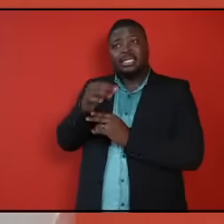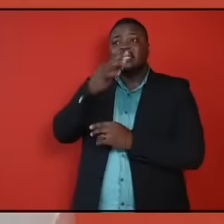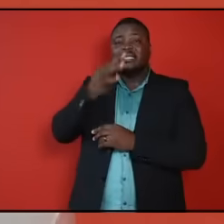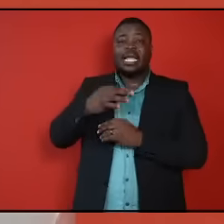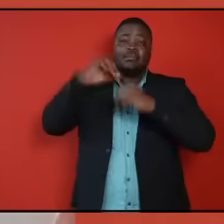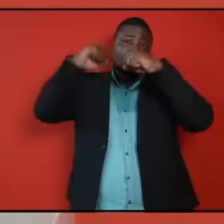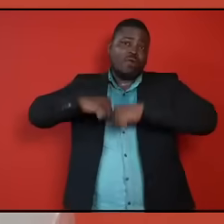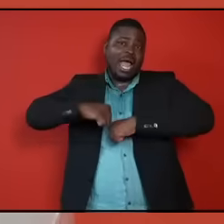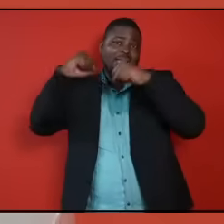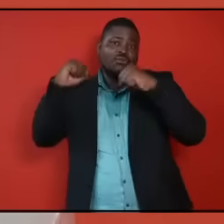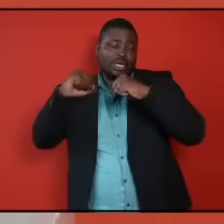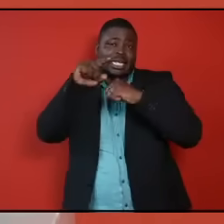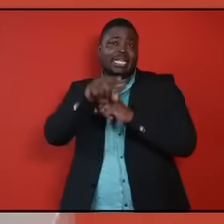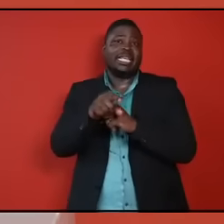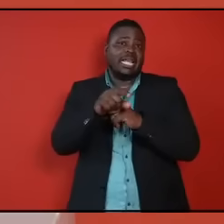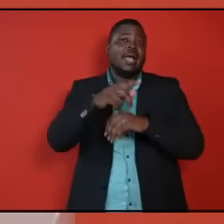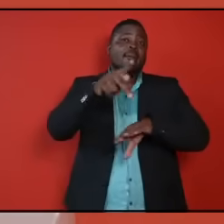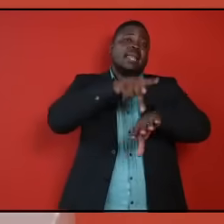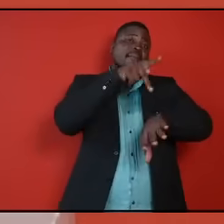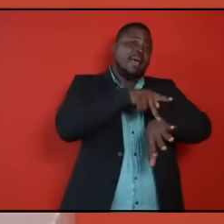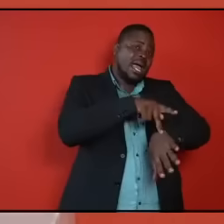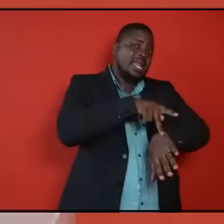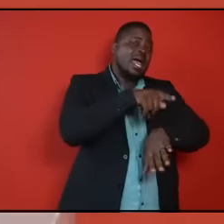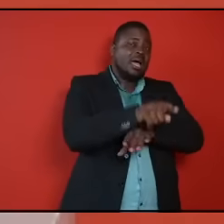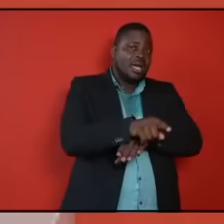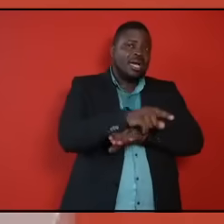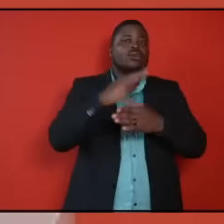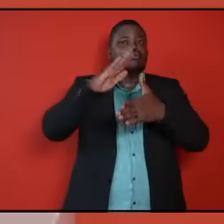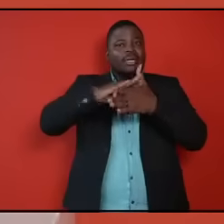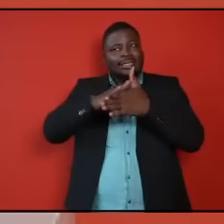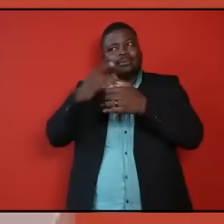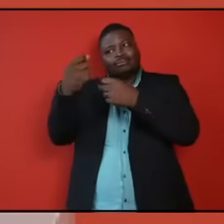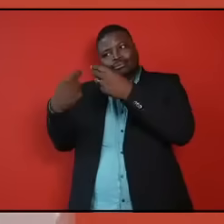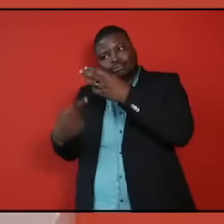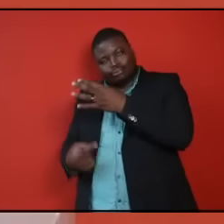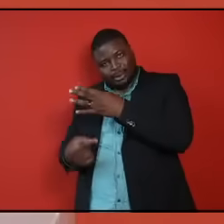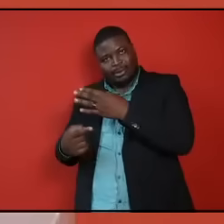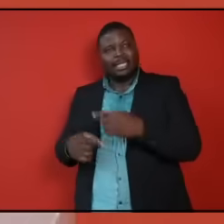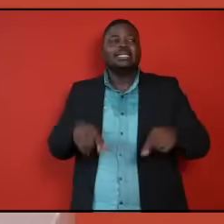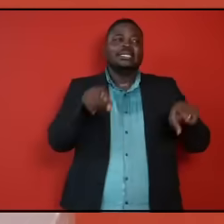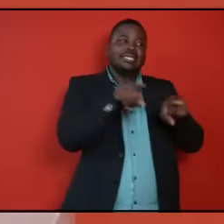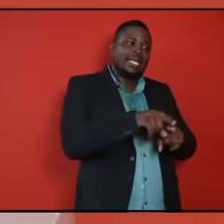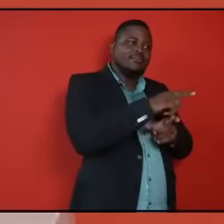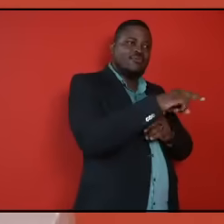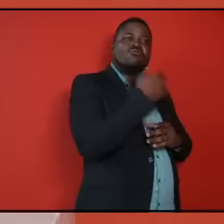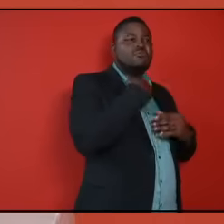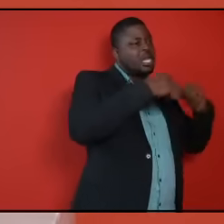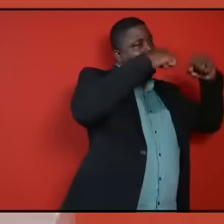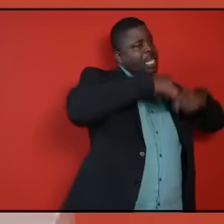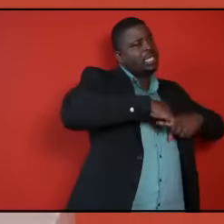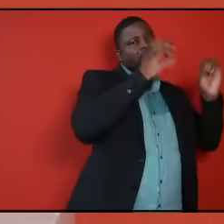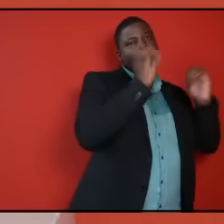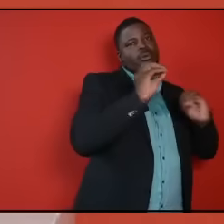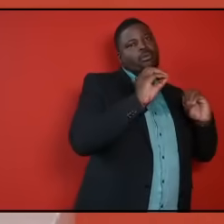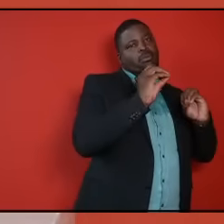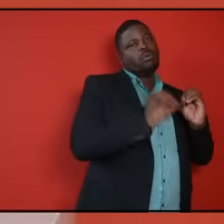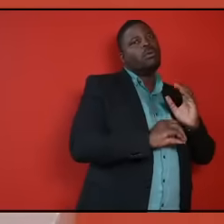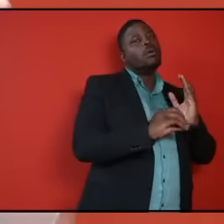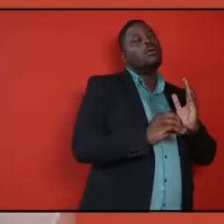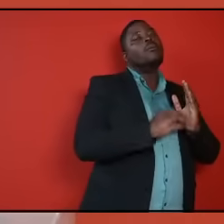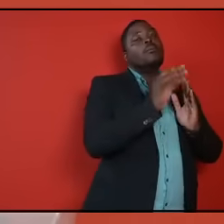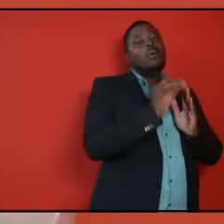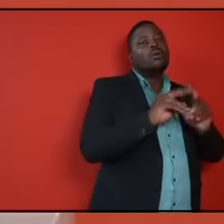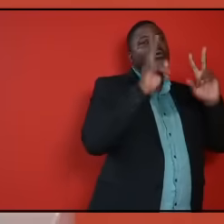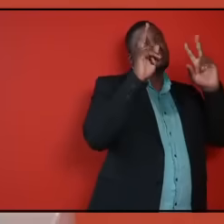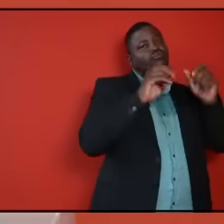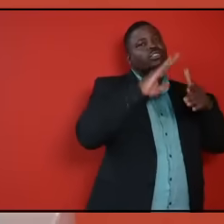one. And the other one will say, I disagree. Even if this one is disagreeing, we are both disagreeing, but on